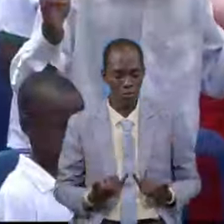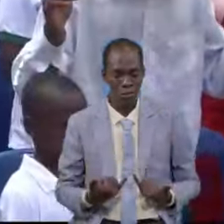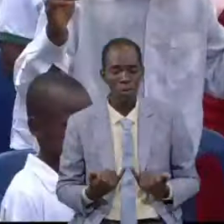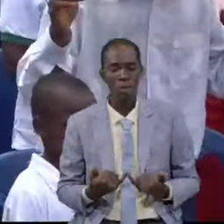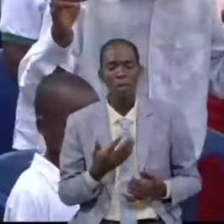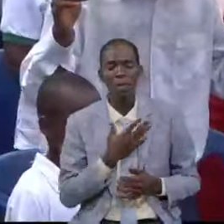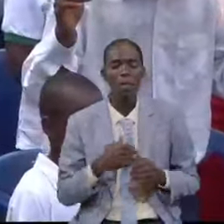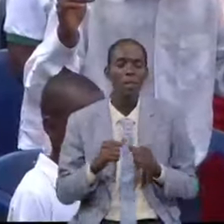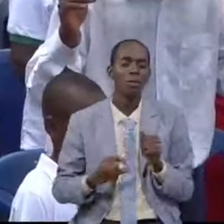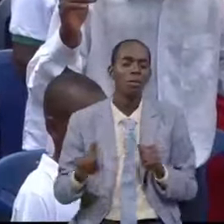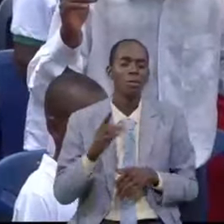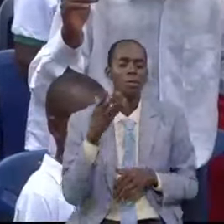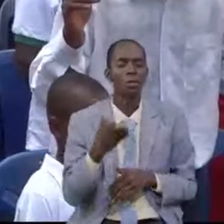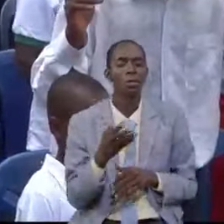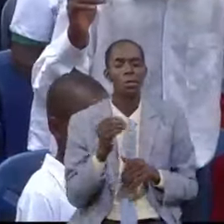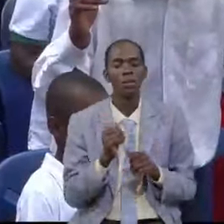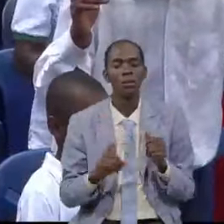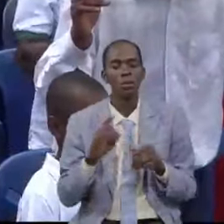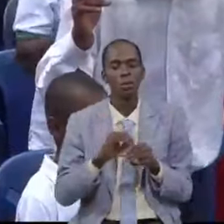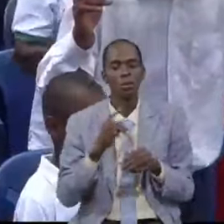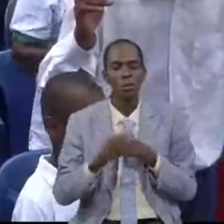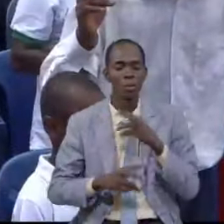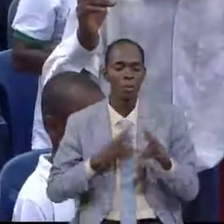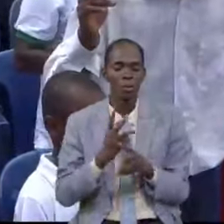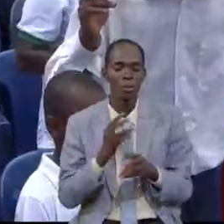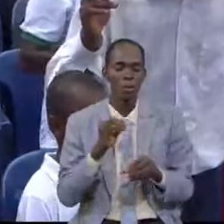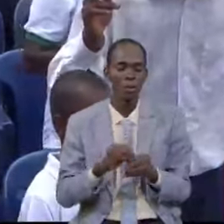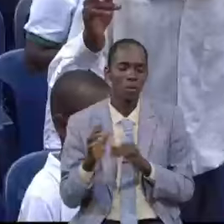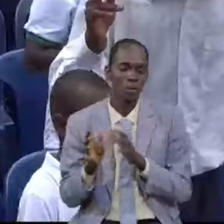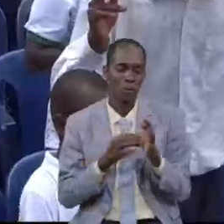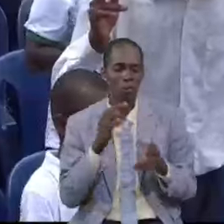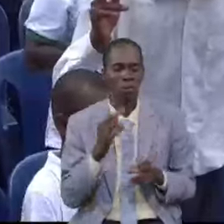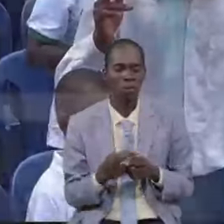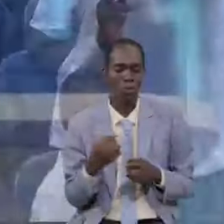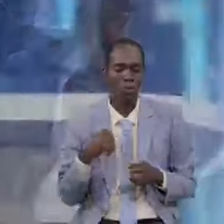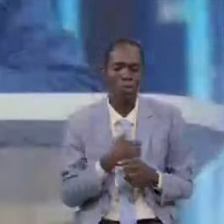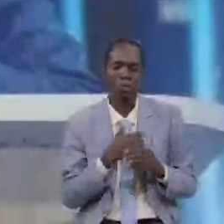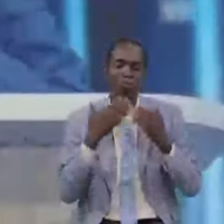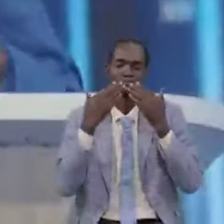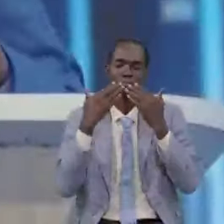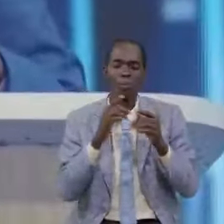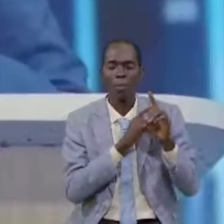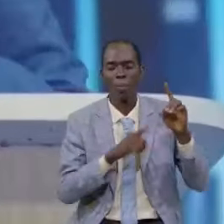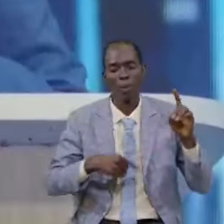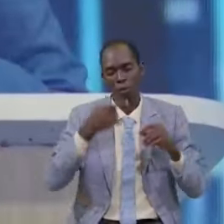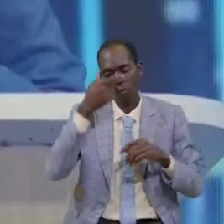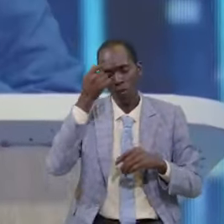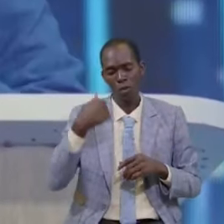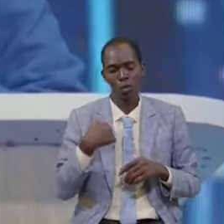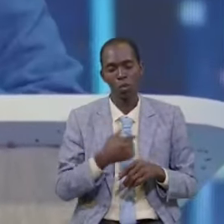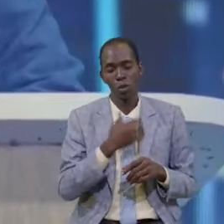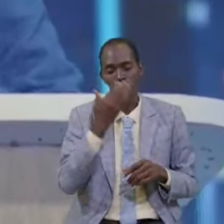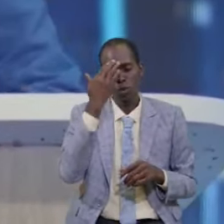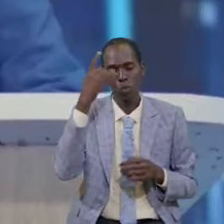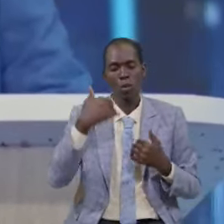the world in Jesus' name. We thank you, Lord, because we know that you have answered and we will